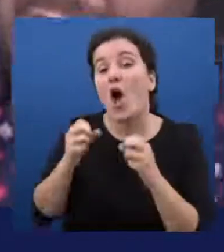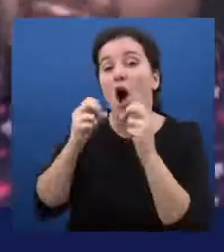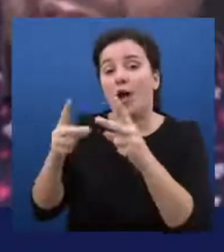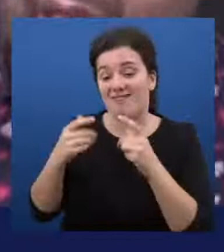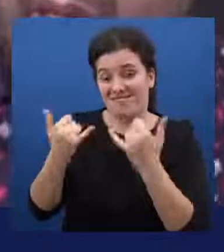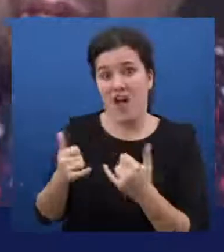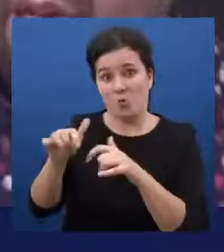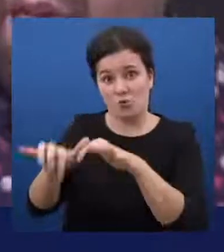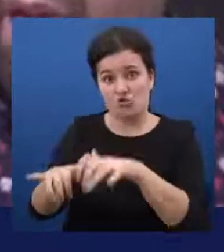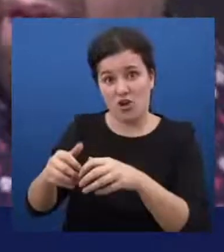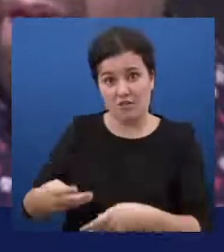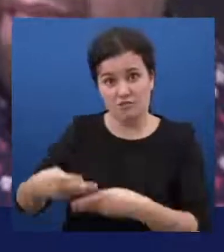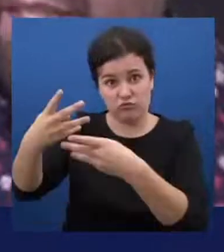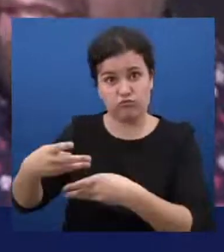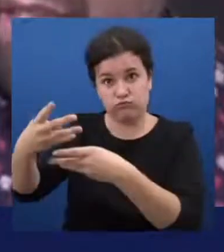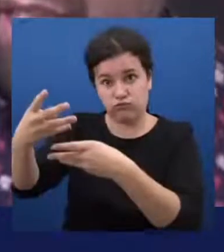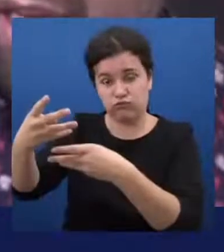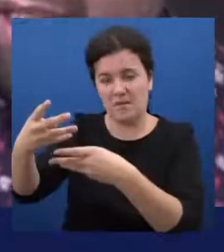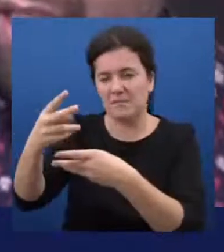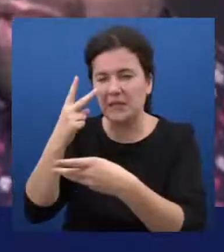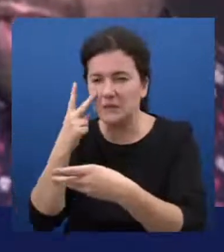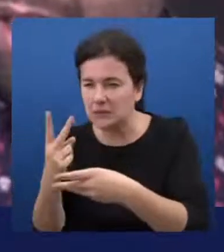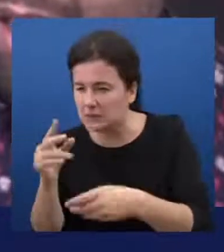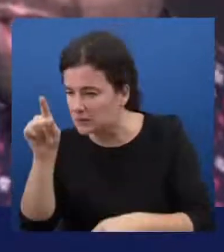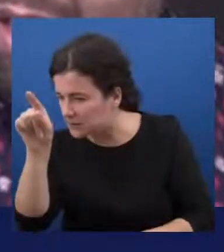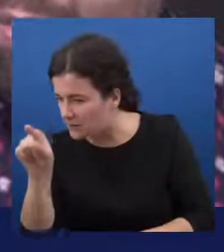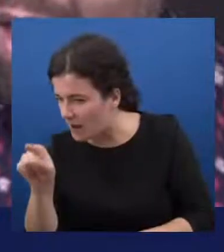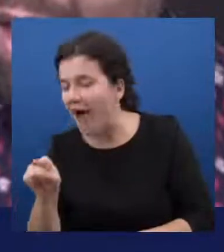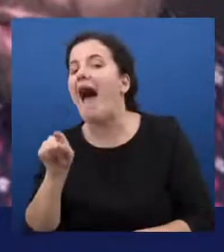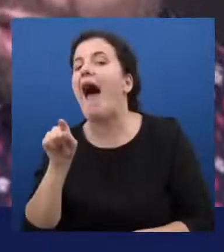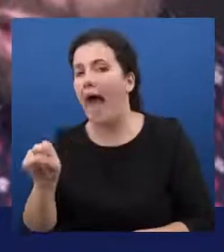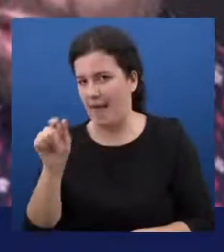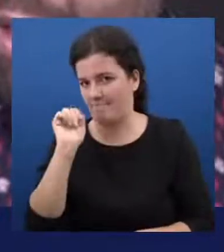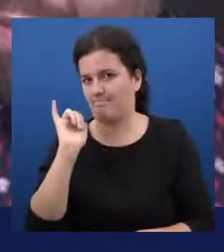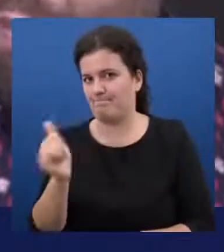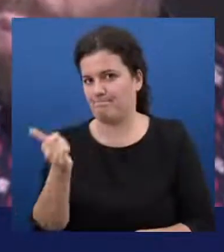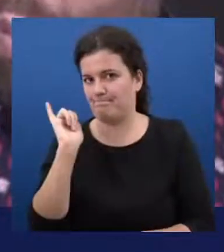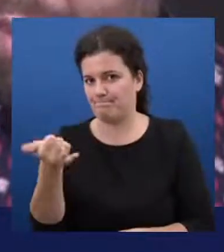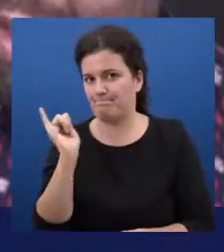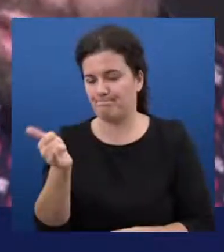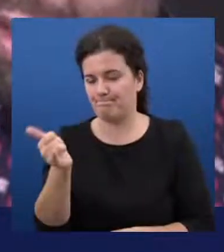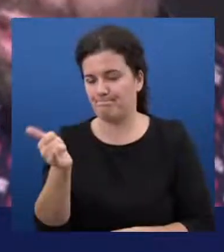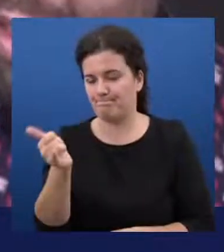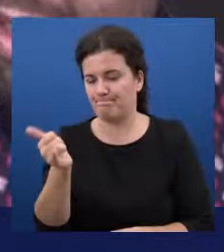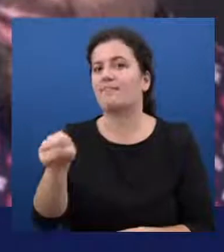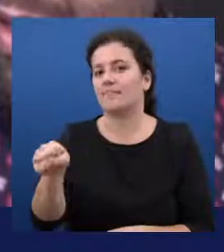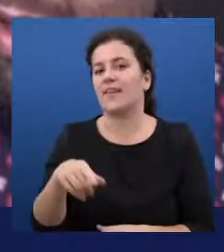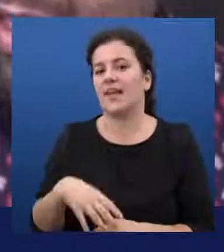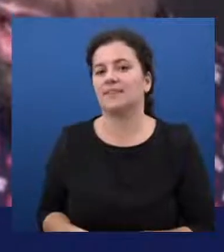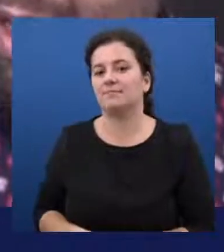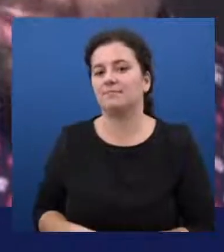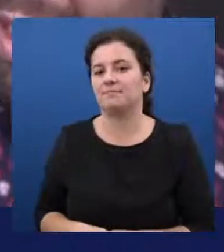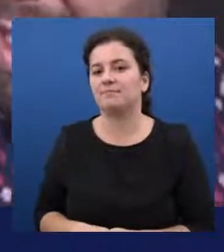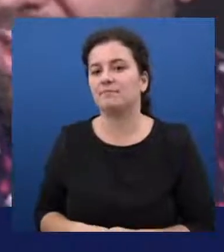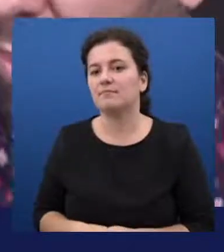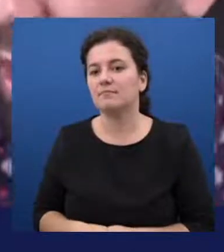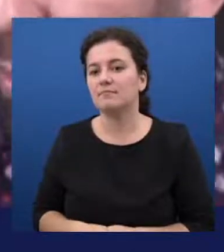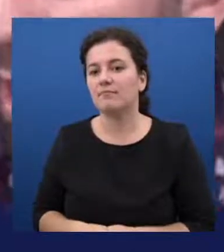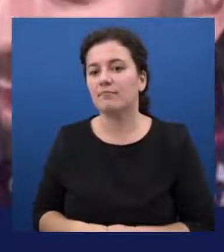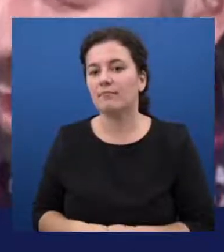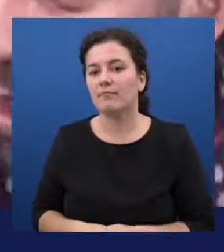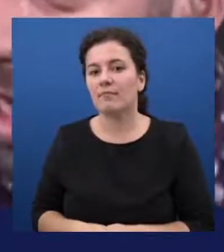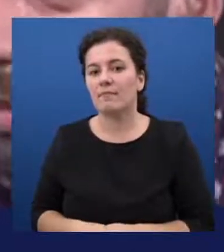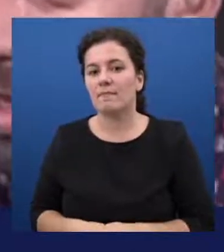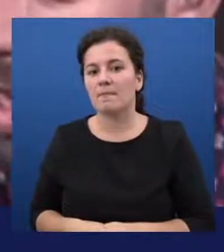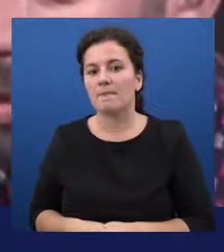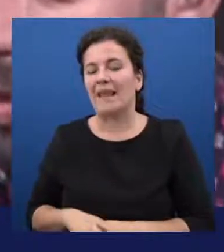here. Yes, indeed. That is indeed the right one, but it's a different, that's an object detection one.